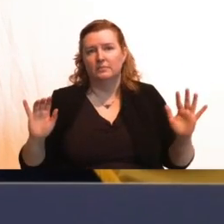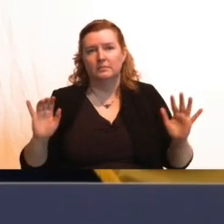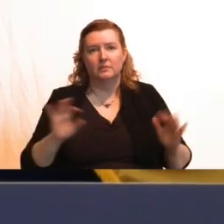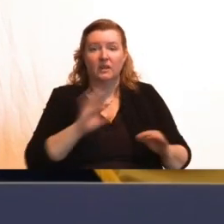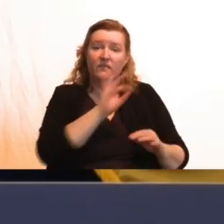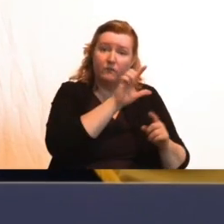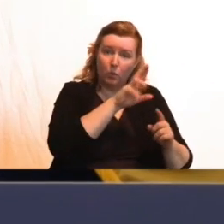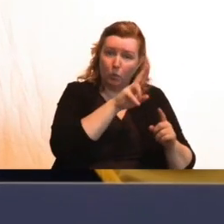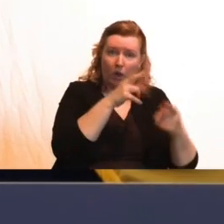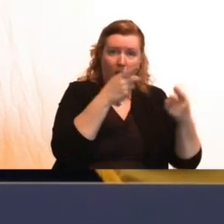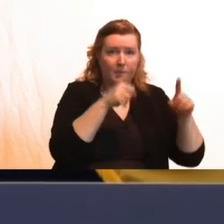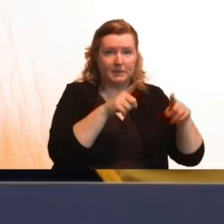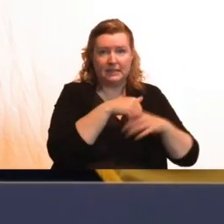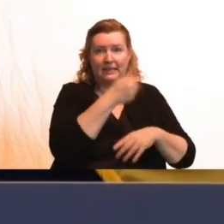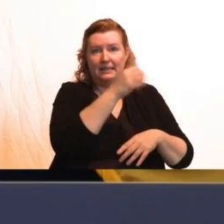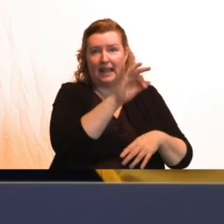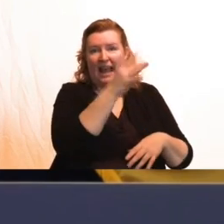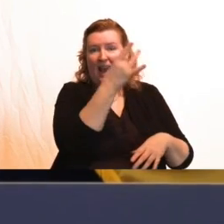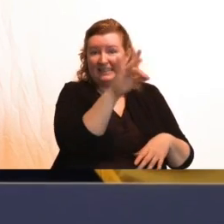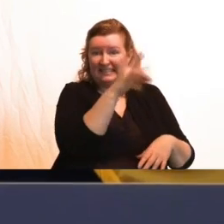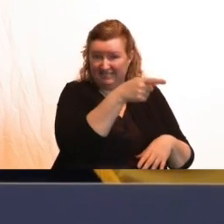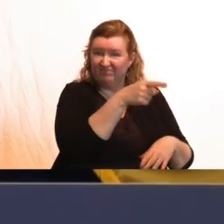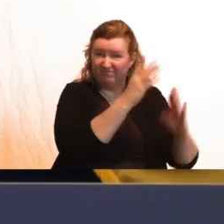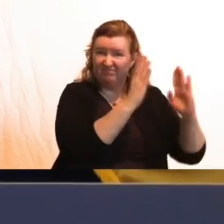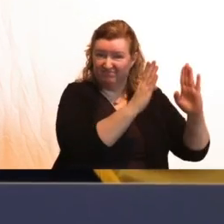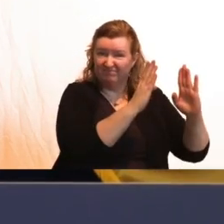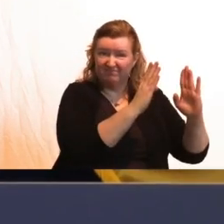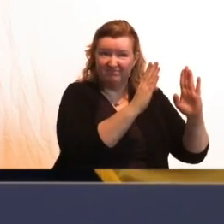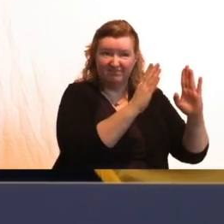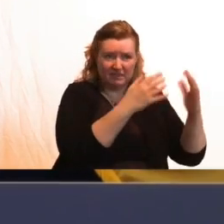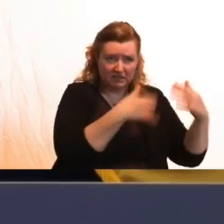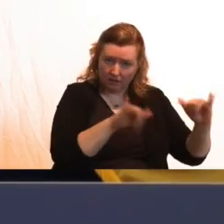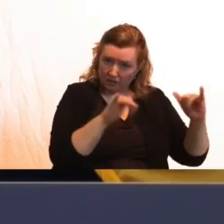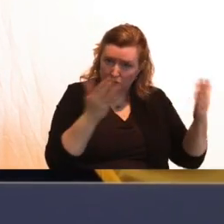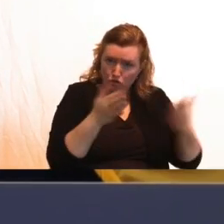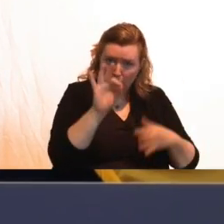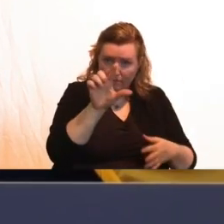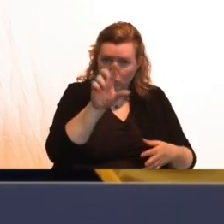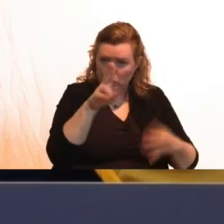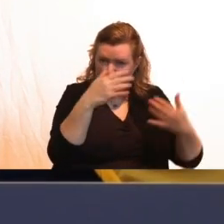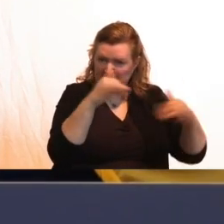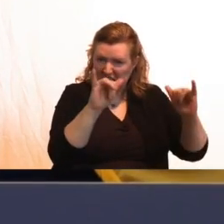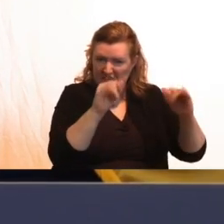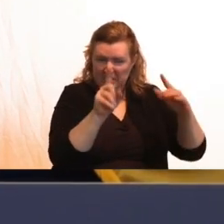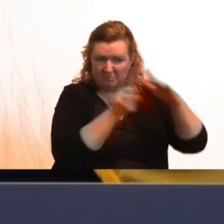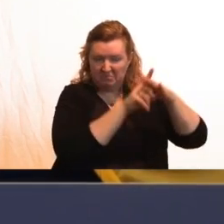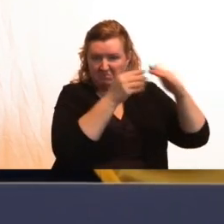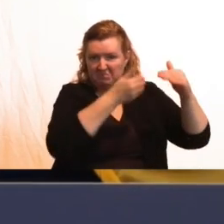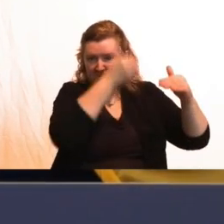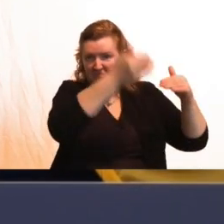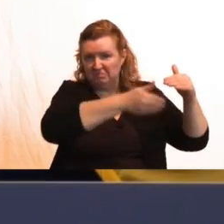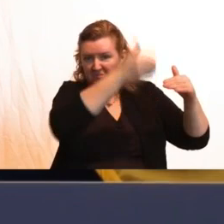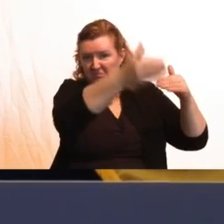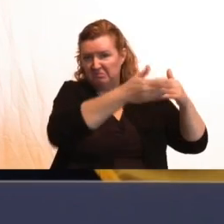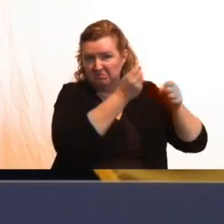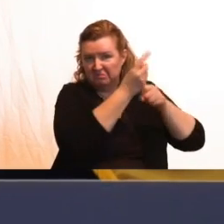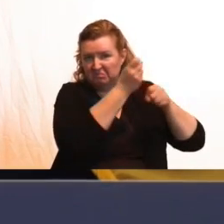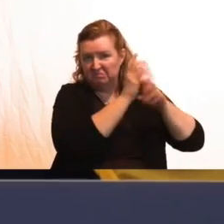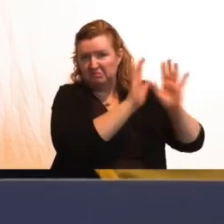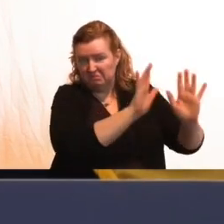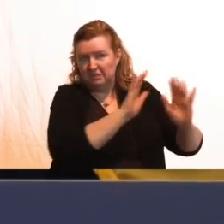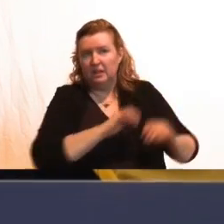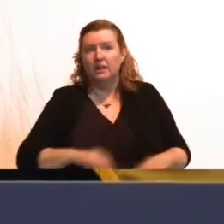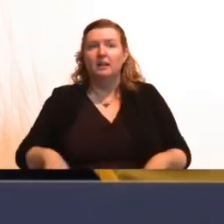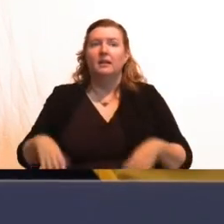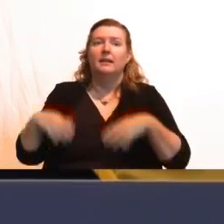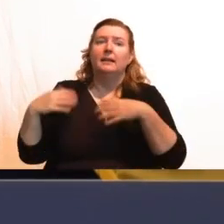workplace? What do you think of the fundamental changes COVID has wrought on New Jersey's workforce and the quality of life? And quality of life? Yeah.